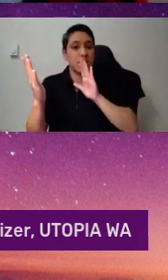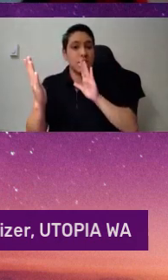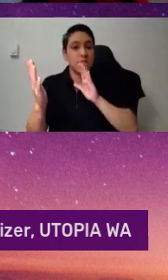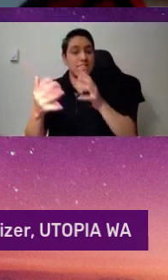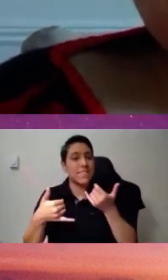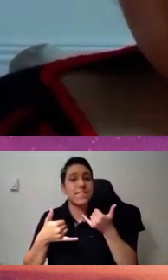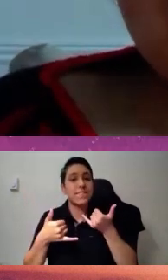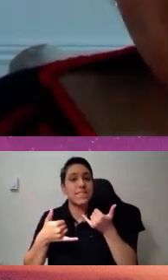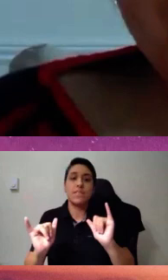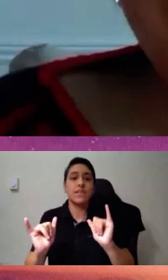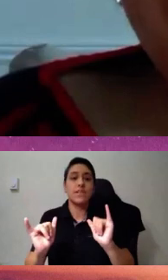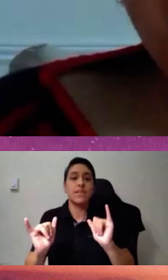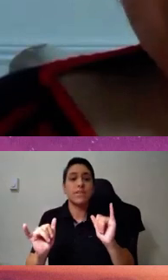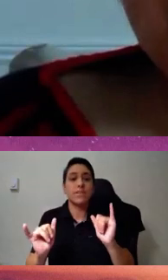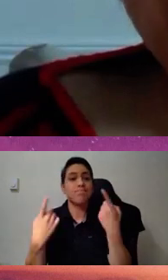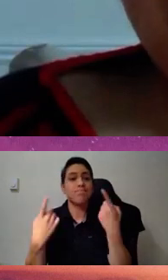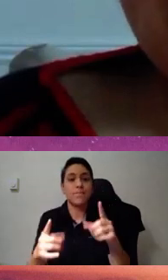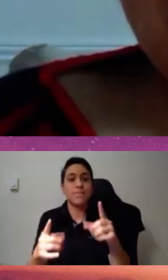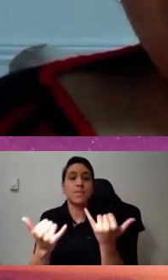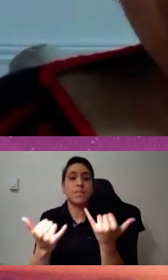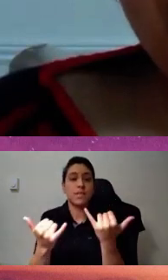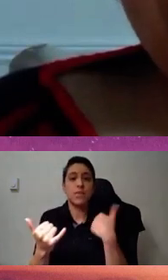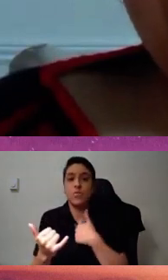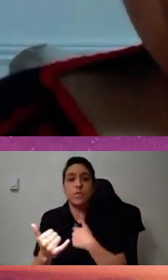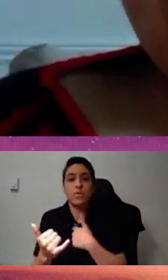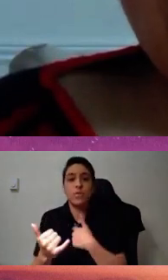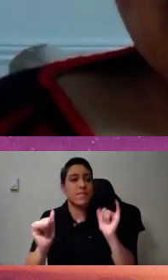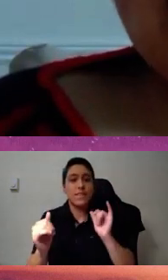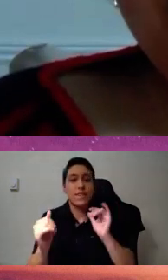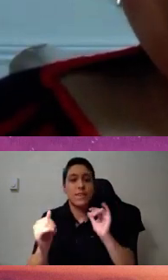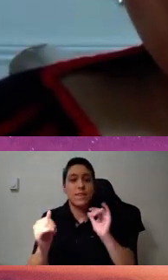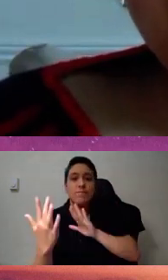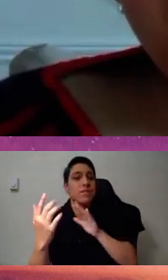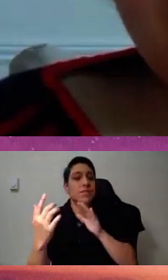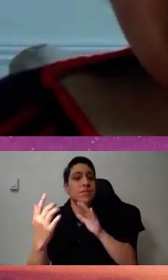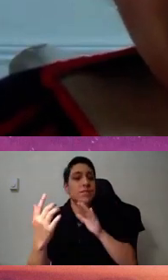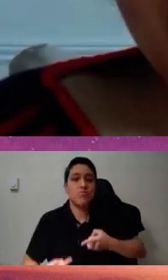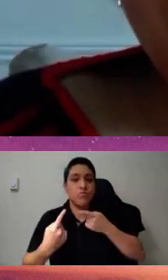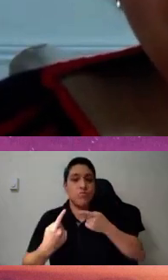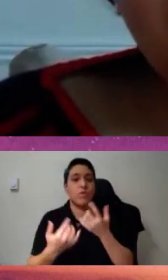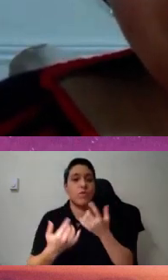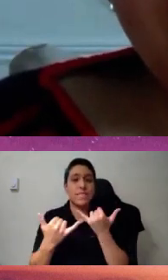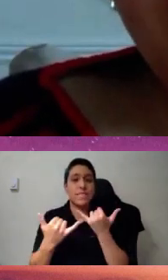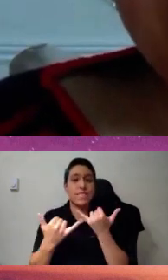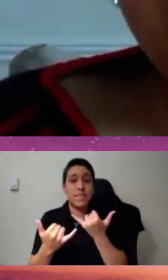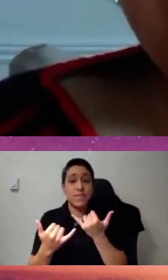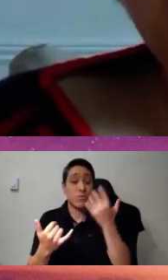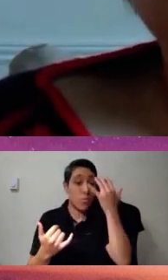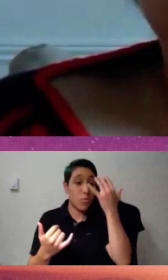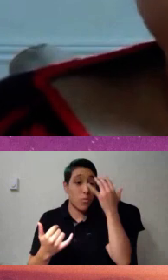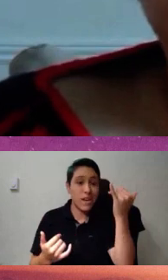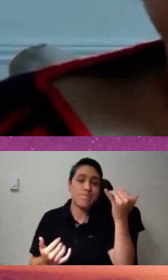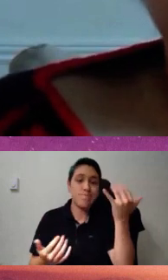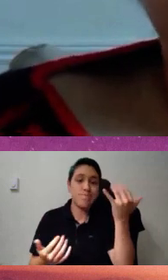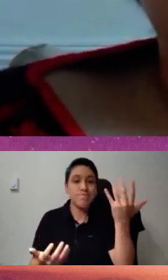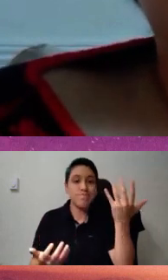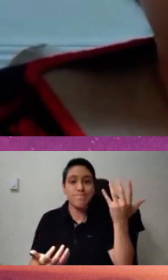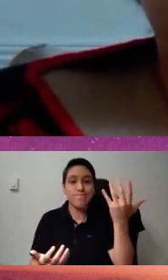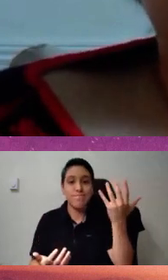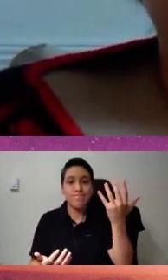very present today, and we're still facing them merely because of the ignorance and the hatred that comes with